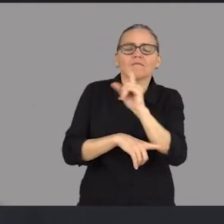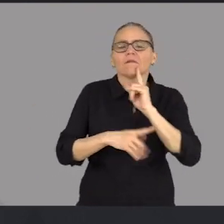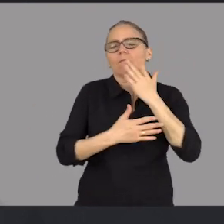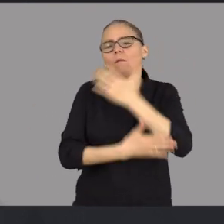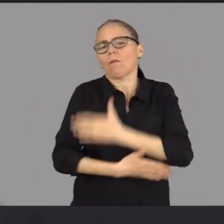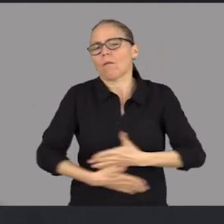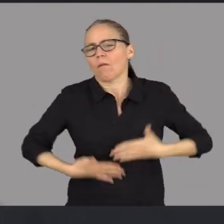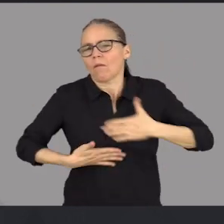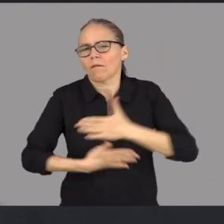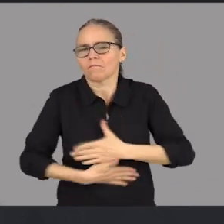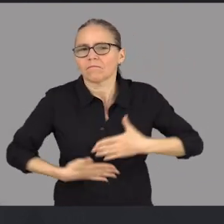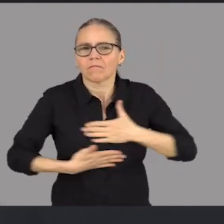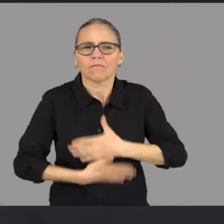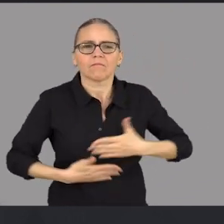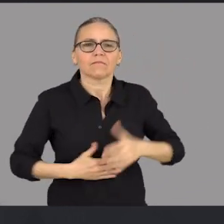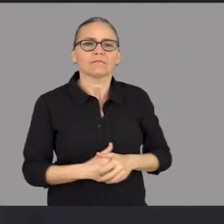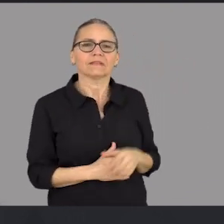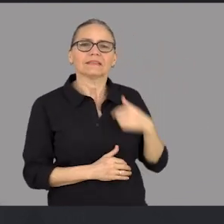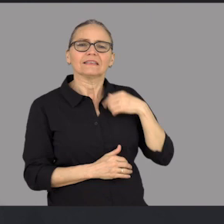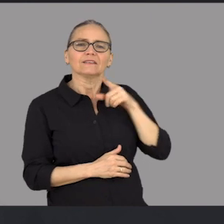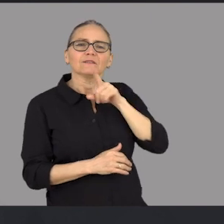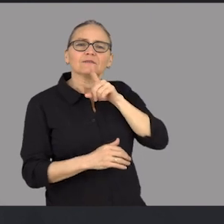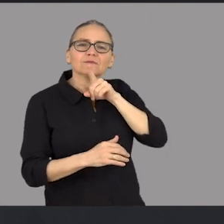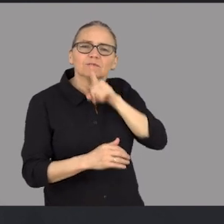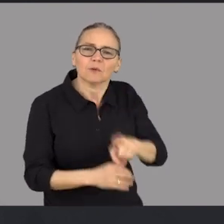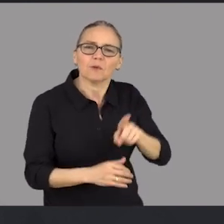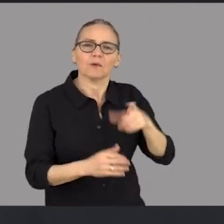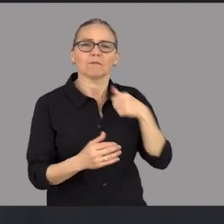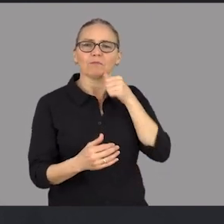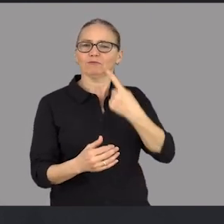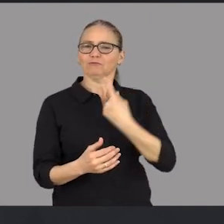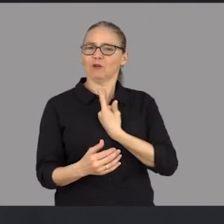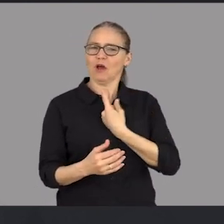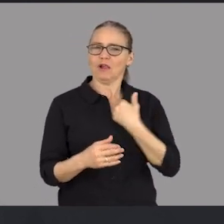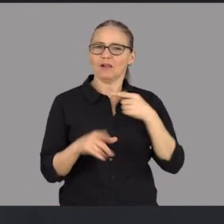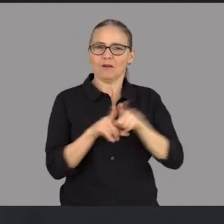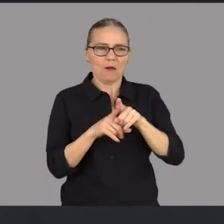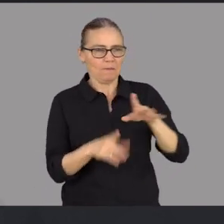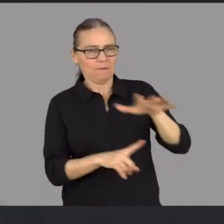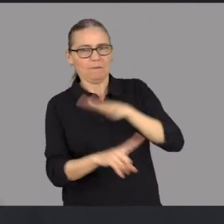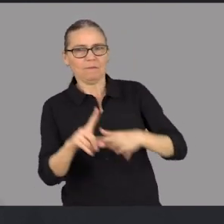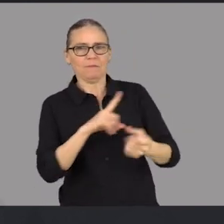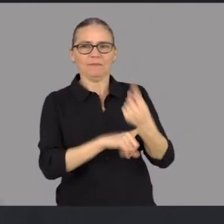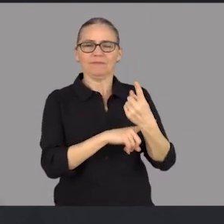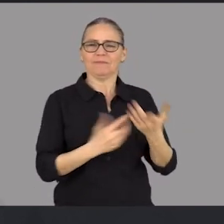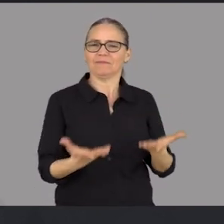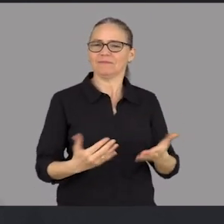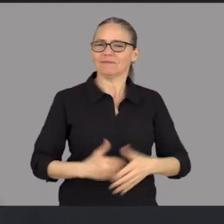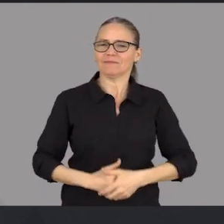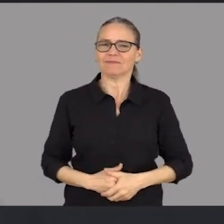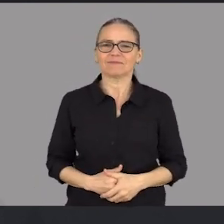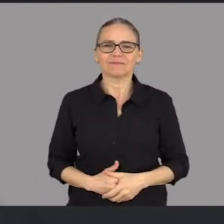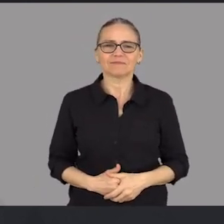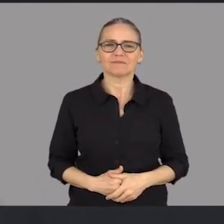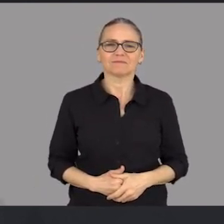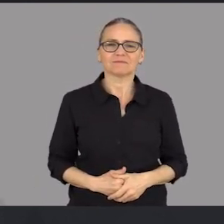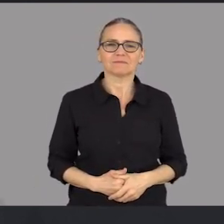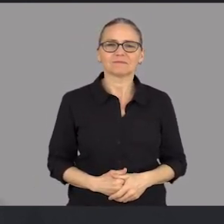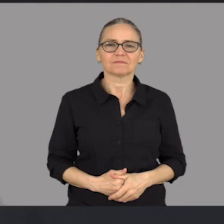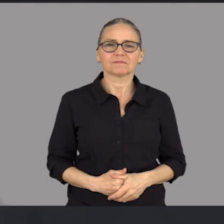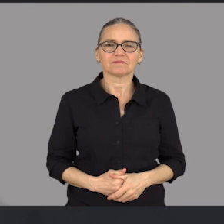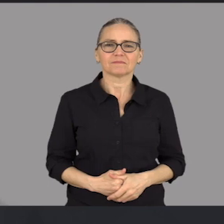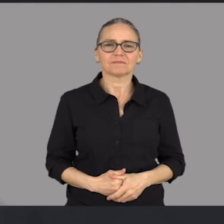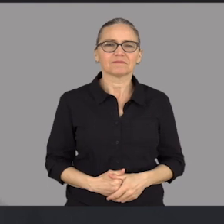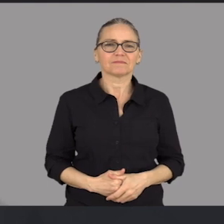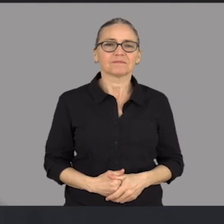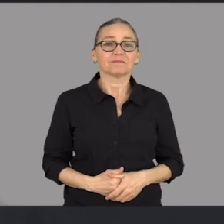joining us for this wonderful webinar. I learned lots today just from hearing both of you present, so that was lovely, and I'm sure lots of